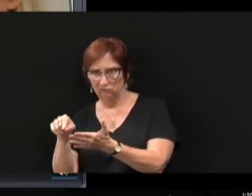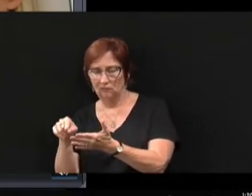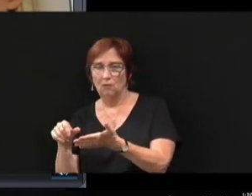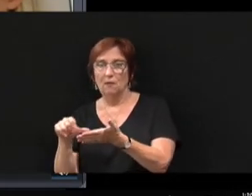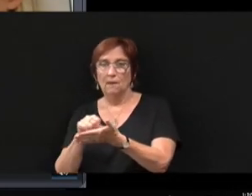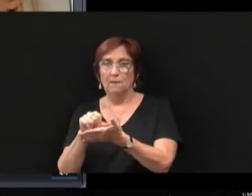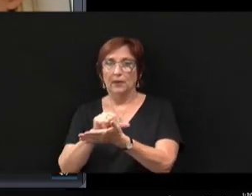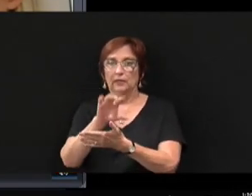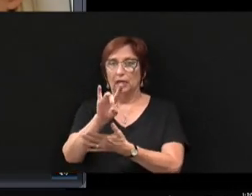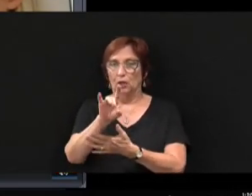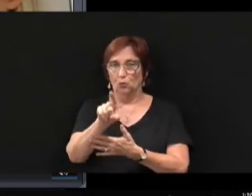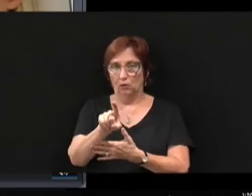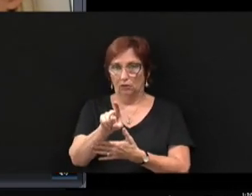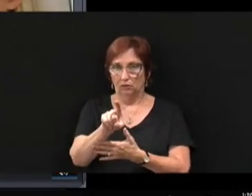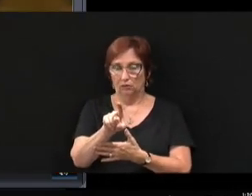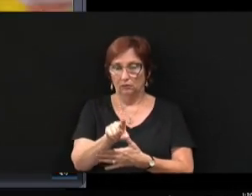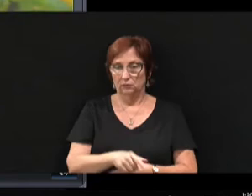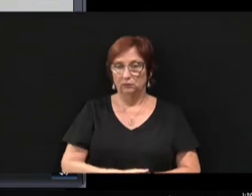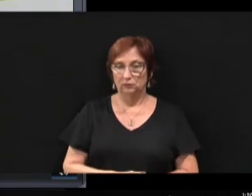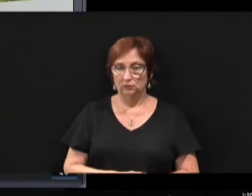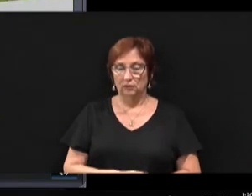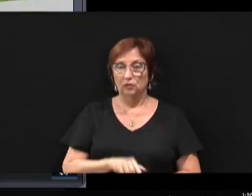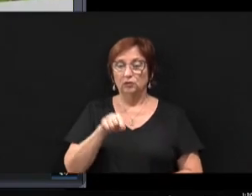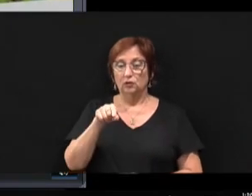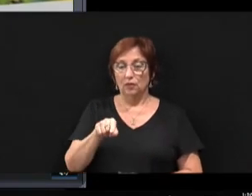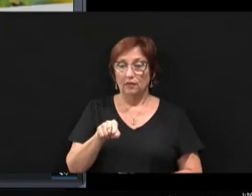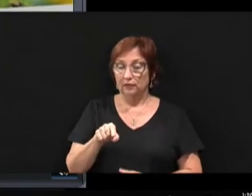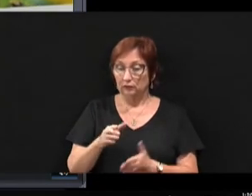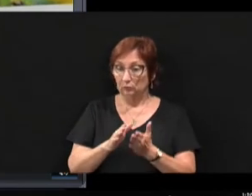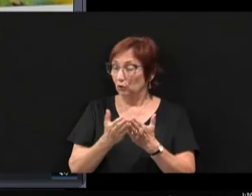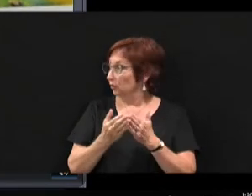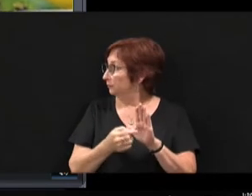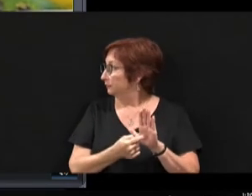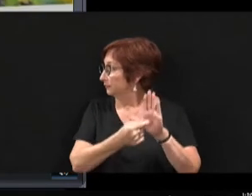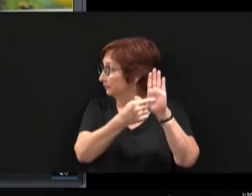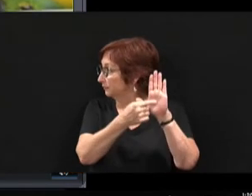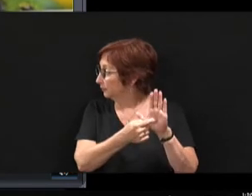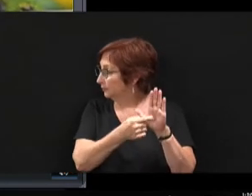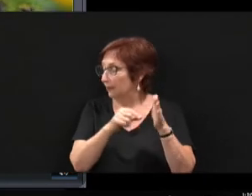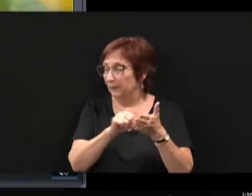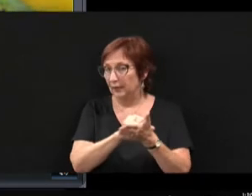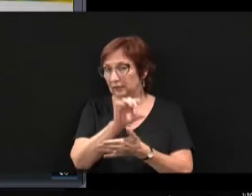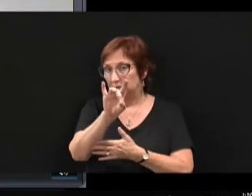page 81. So this book, page 81.